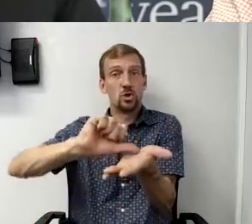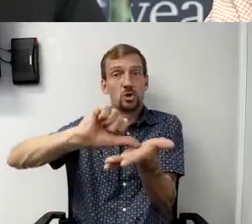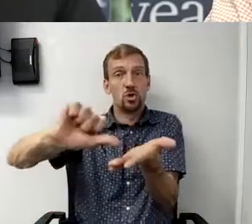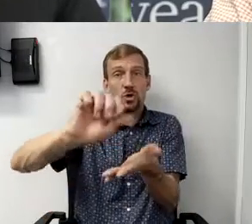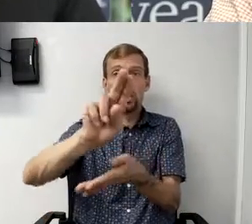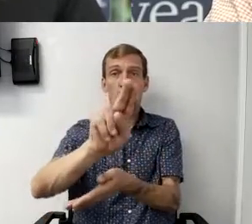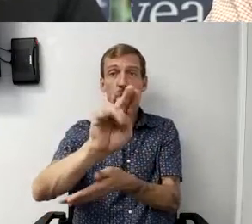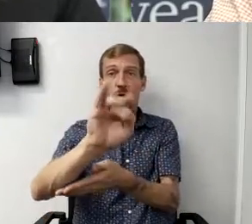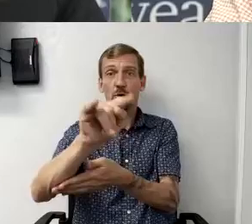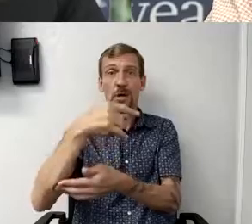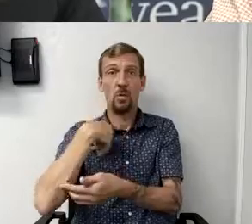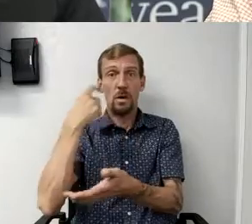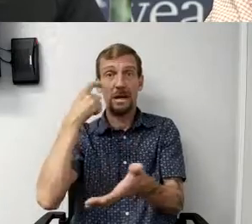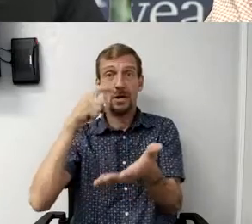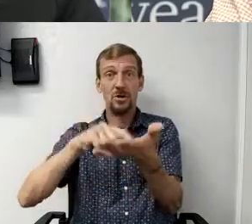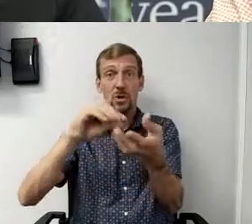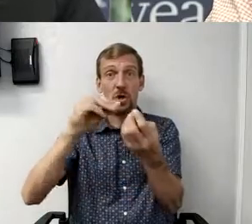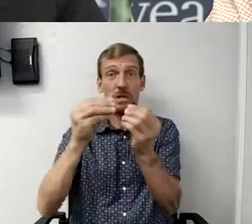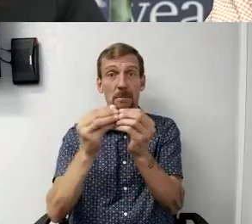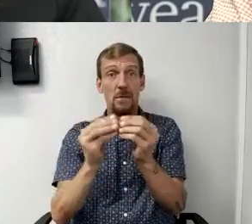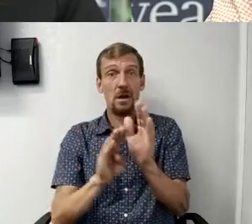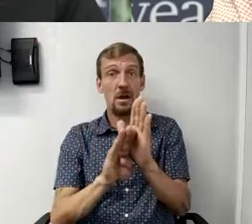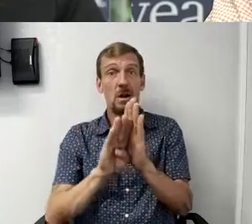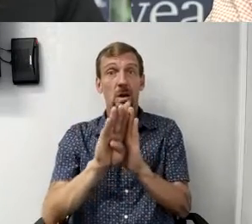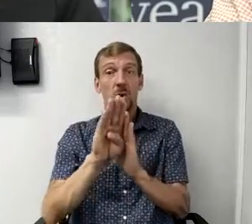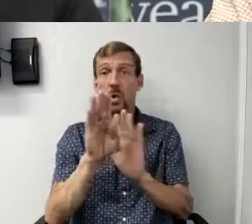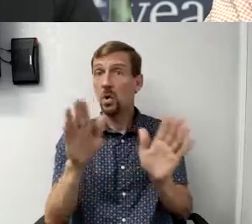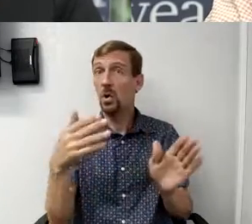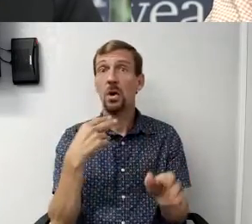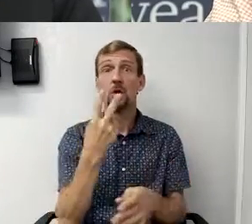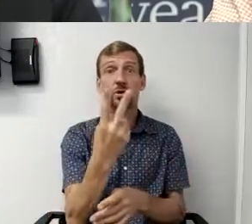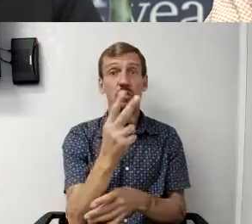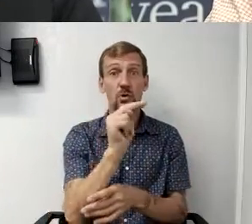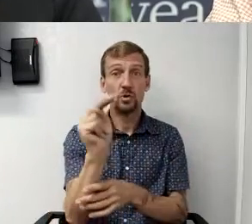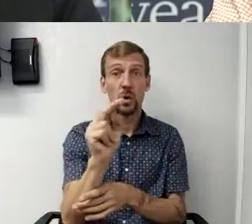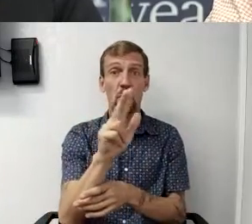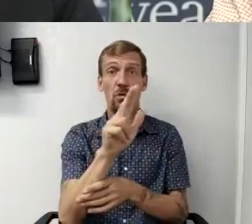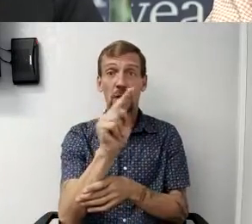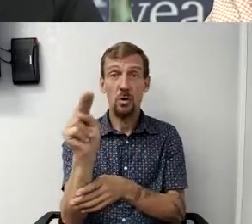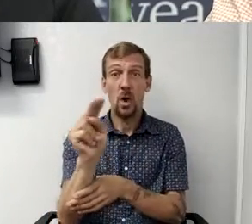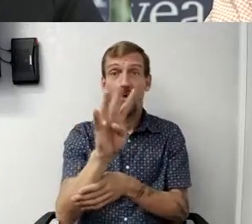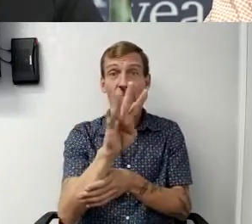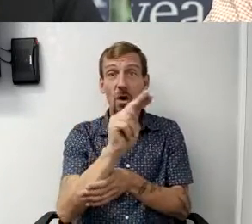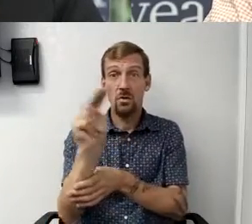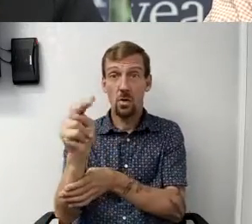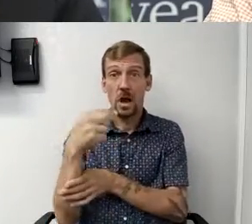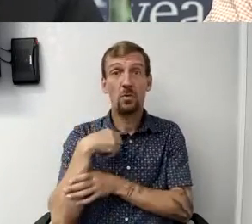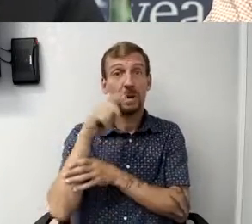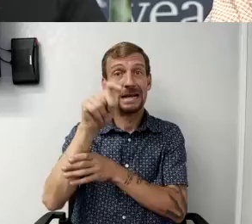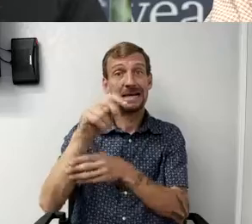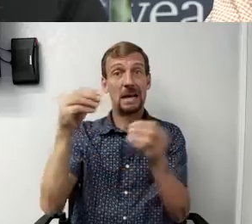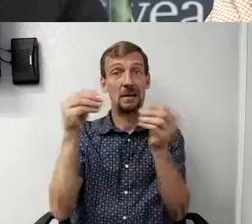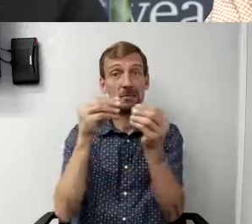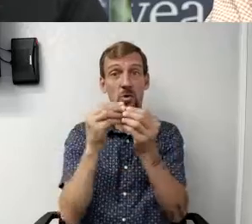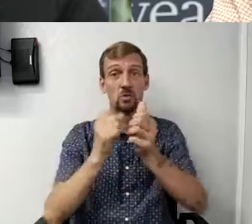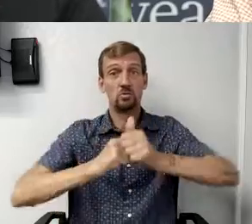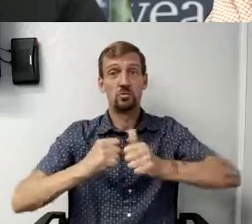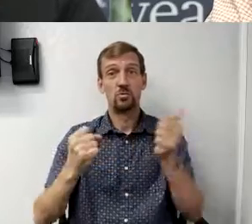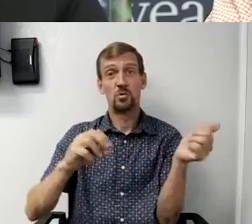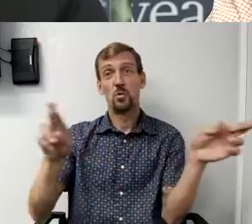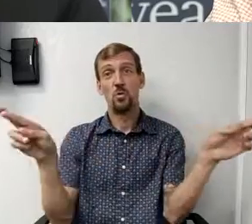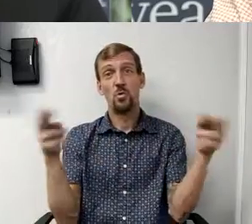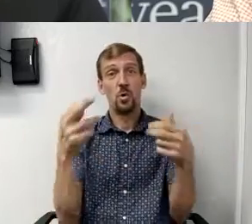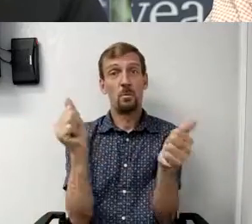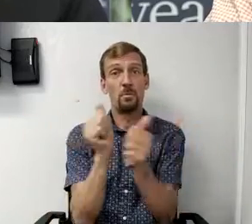census grow. We had pods of patients on 2 North, 3 North, and 4 North because we just needed more capacity for patients with